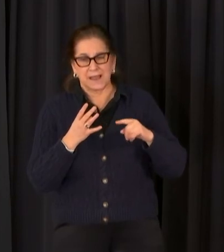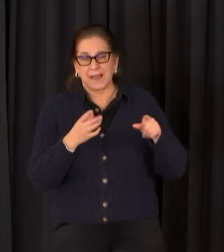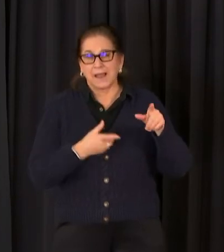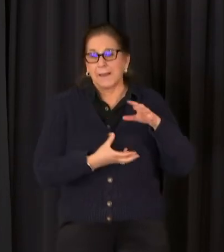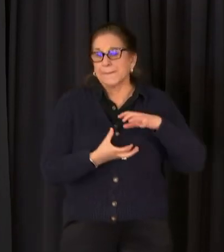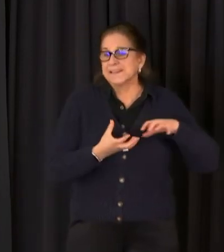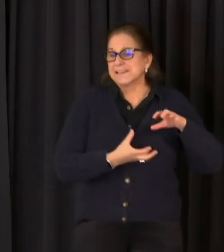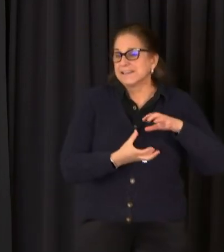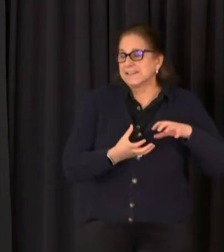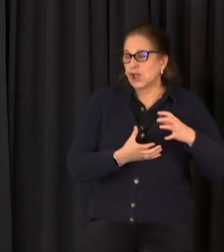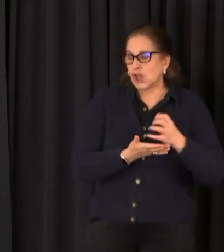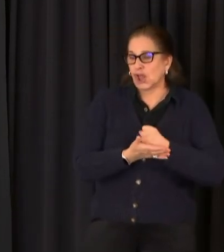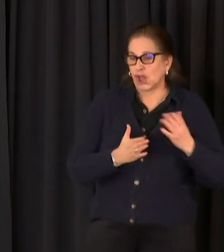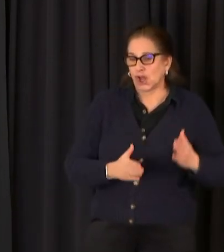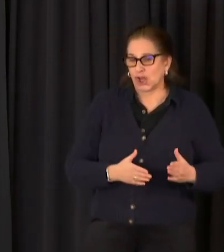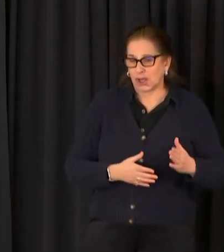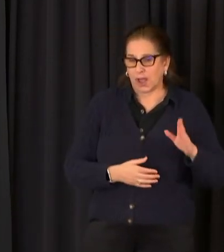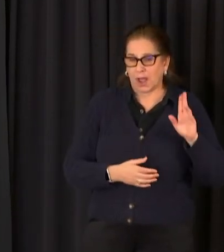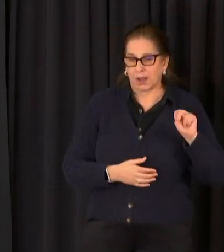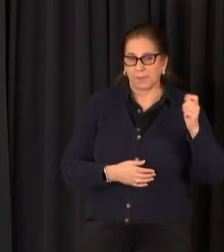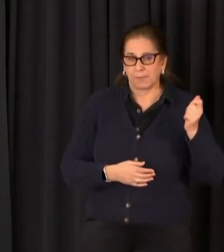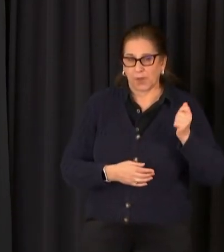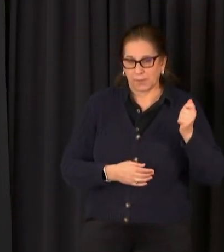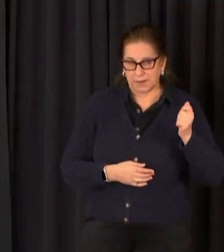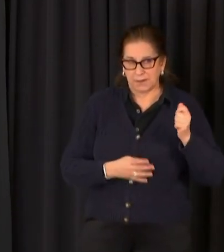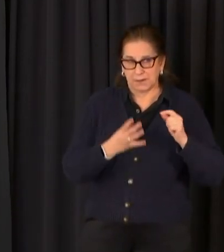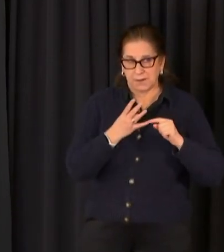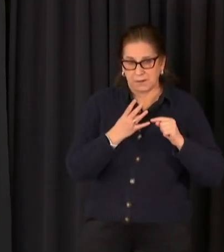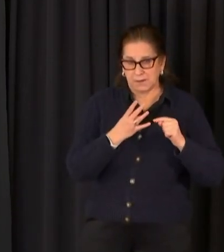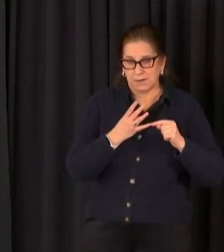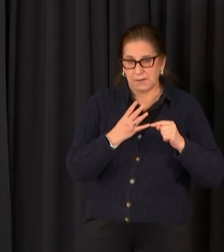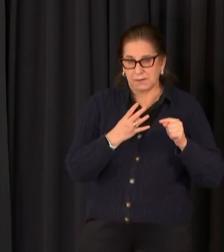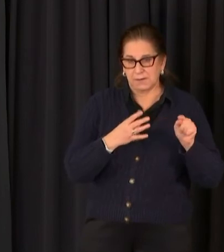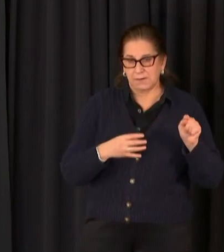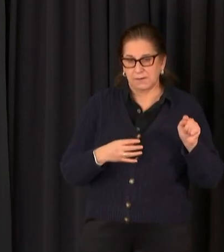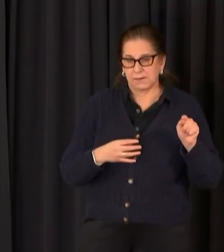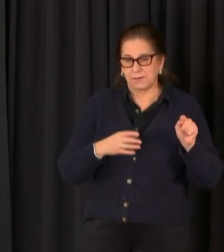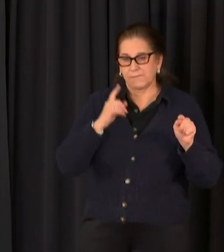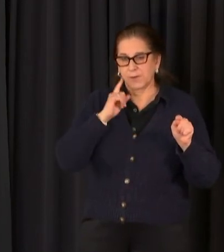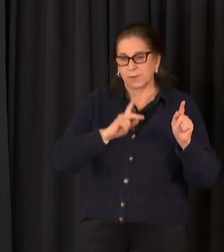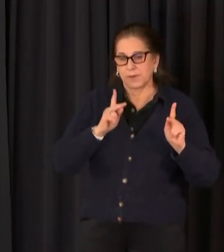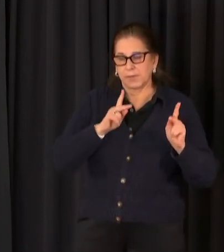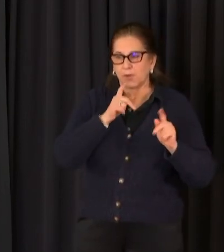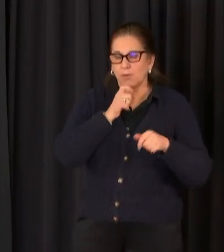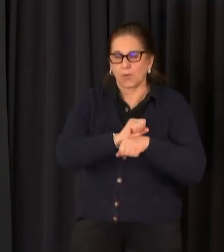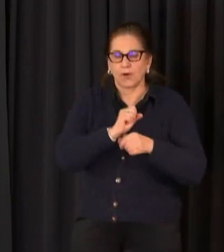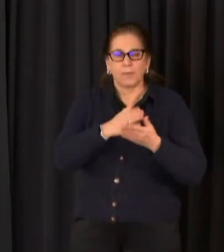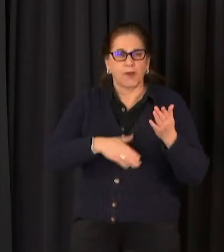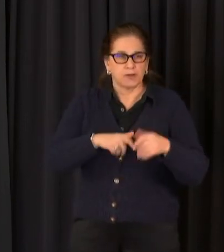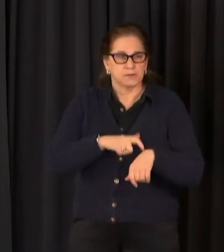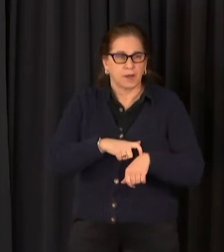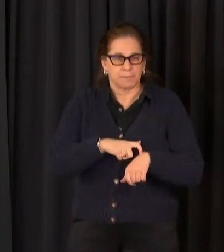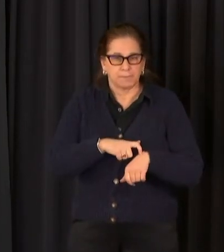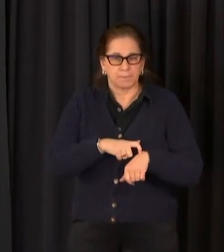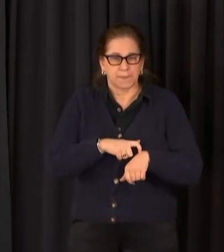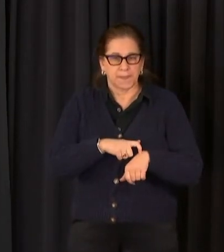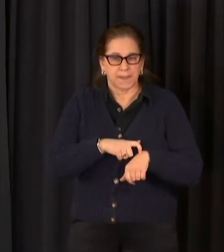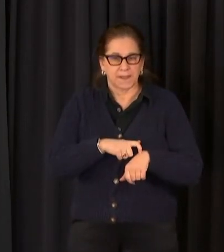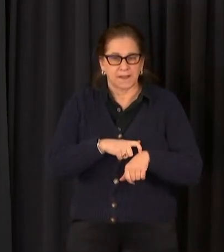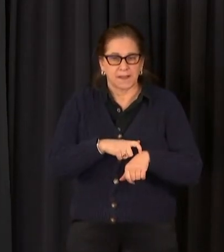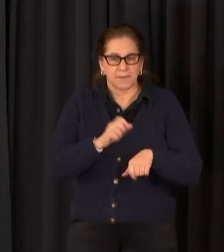Unemployment Compensation Program is actually geared towards individuals who work part-time. They have to have at least $5,000